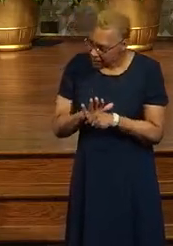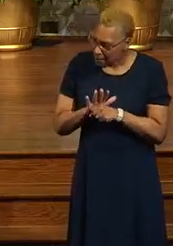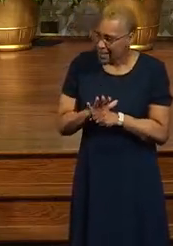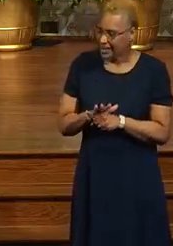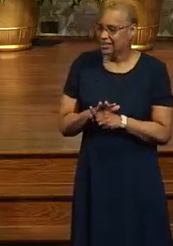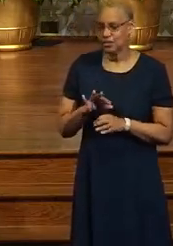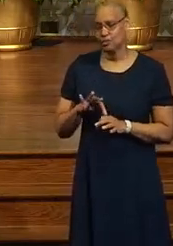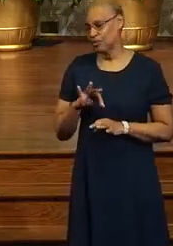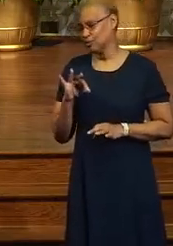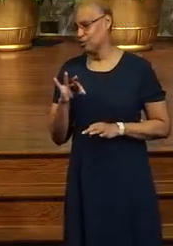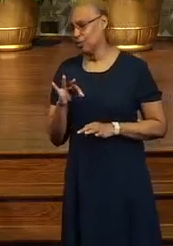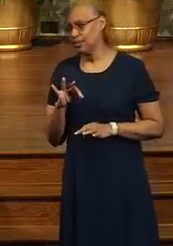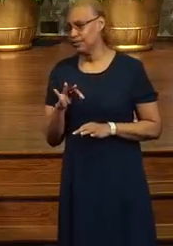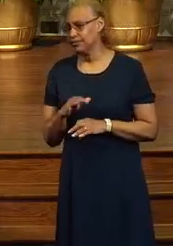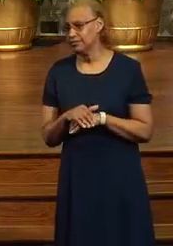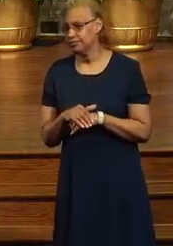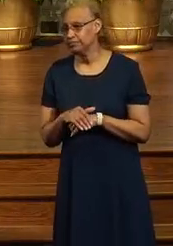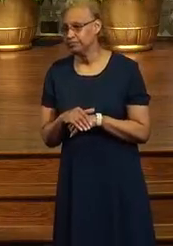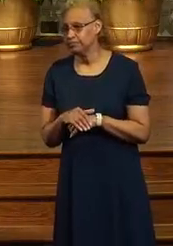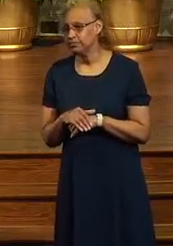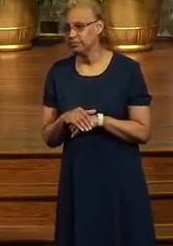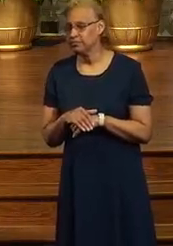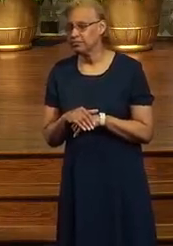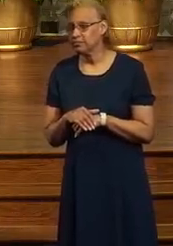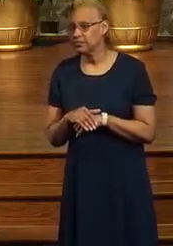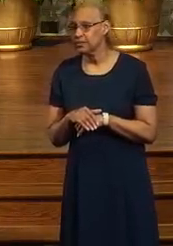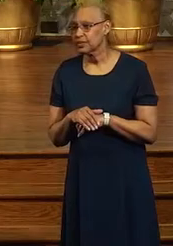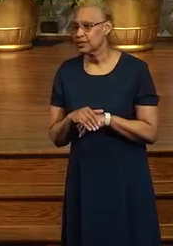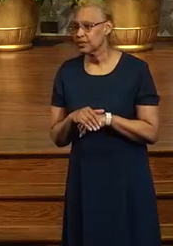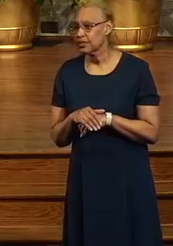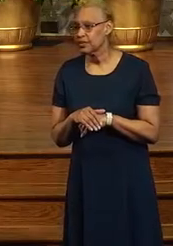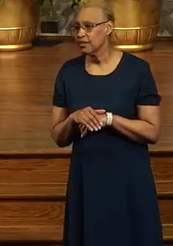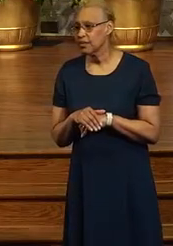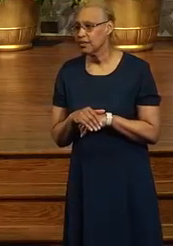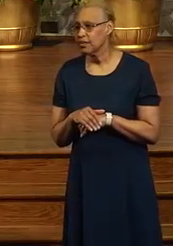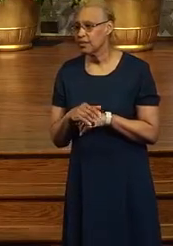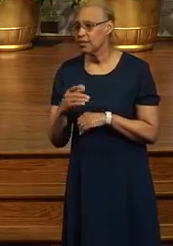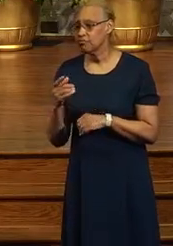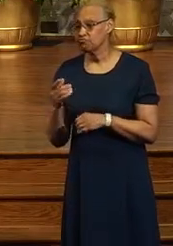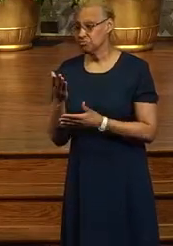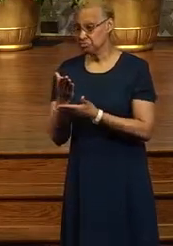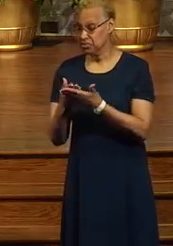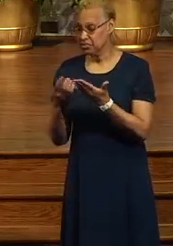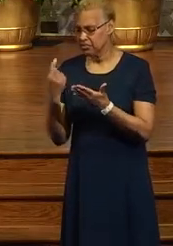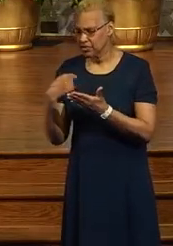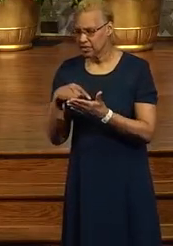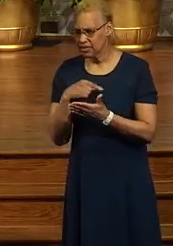Upon the entrance of this sanctuary, into this sanctuary, some of us limped in